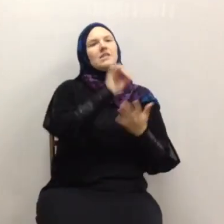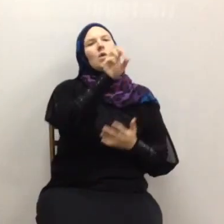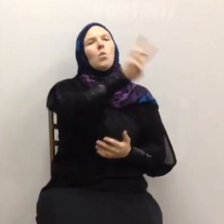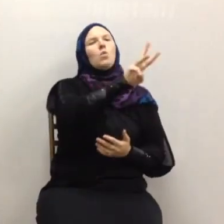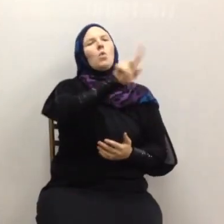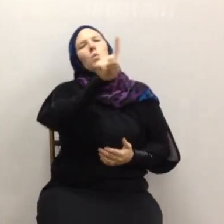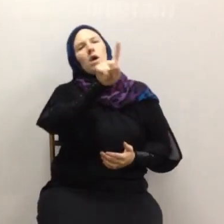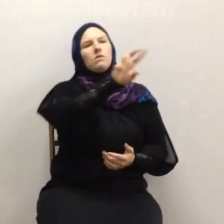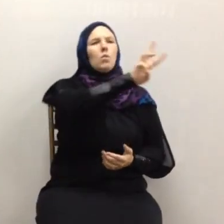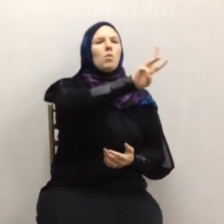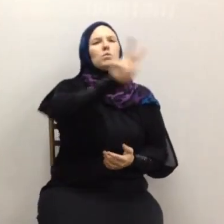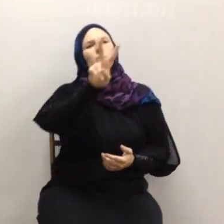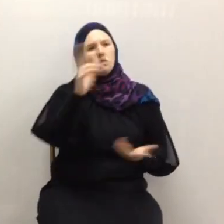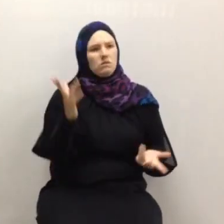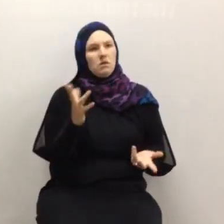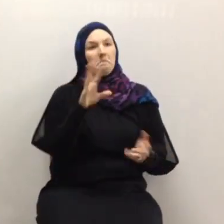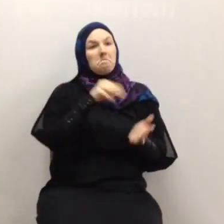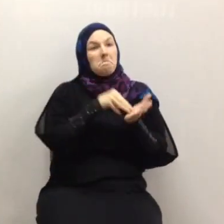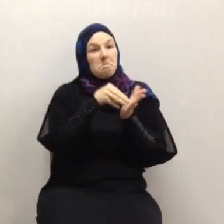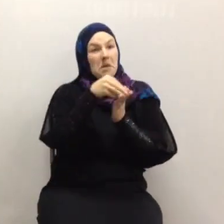people